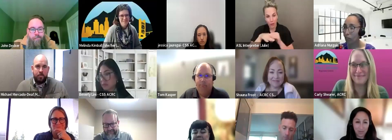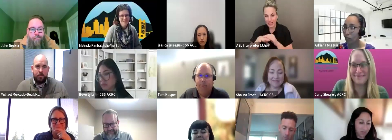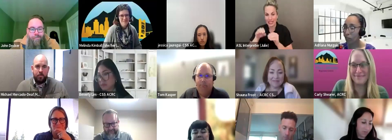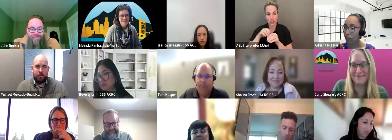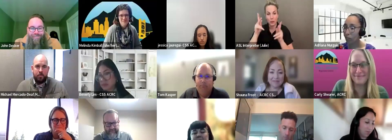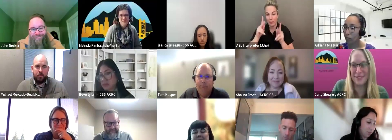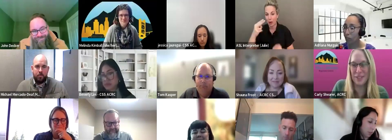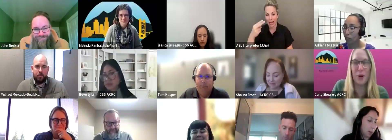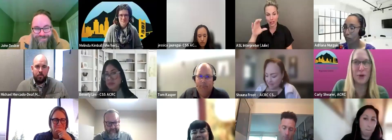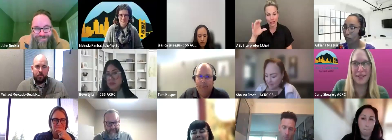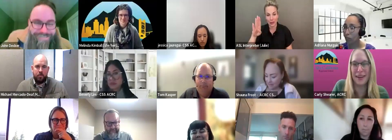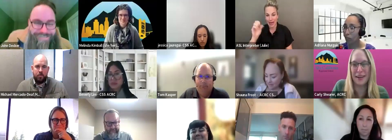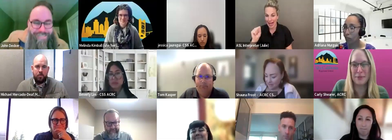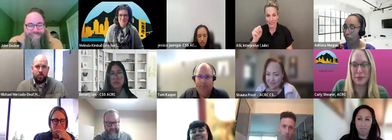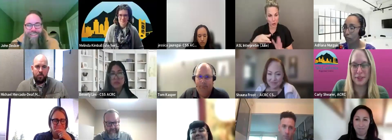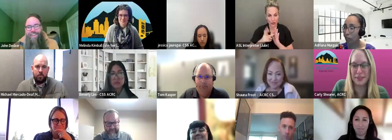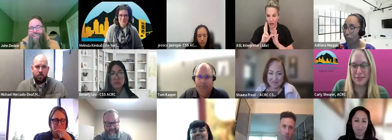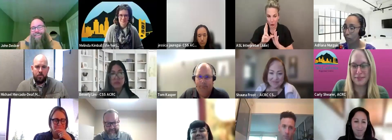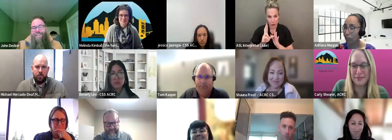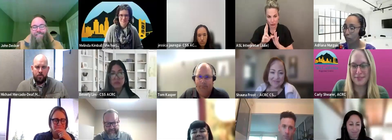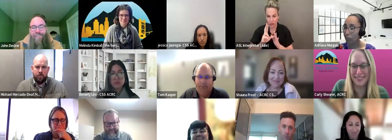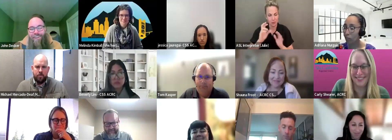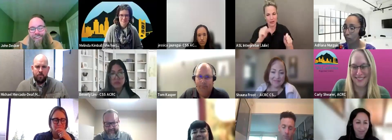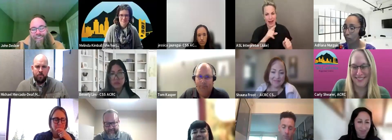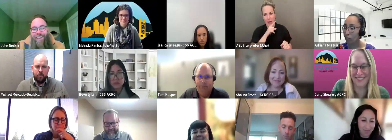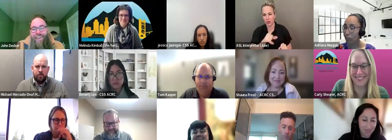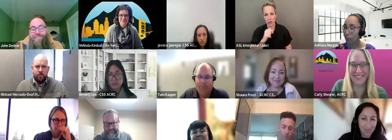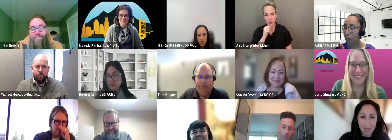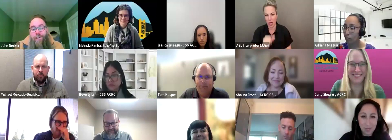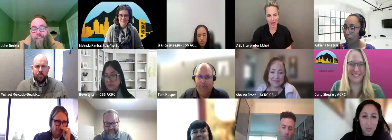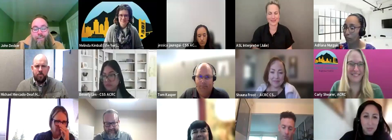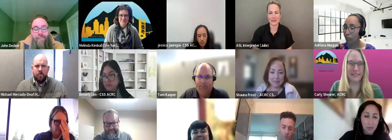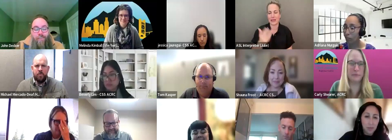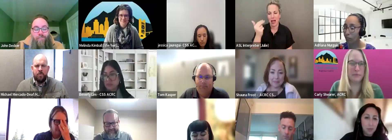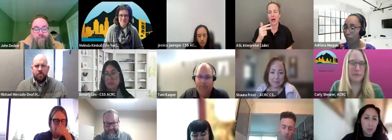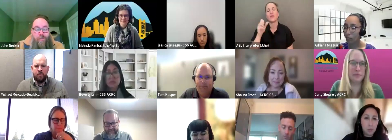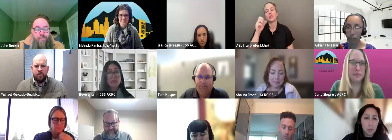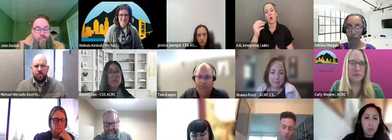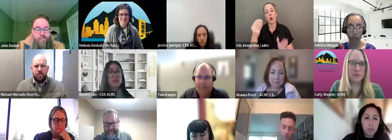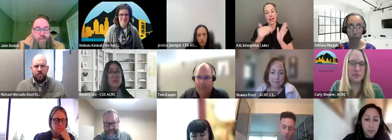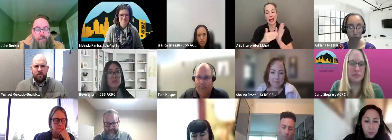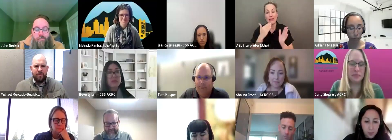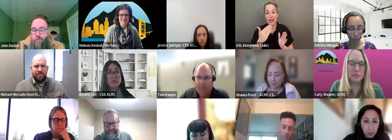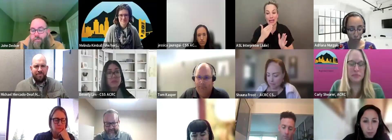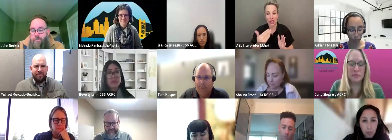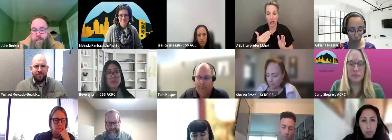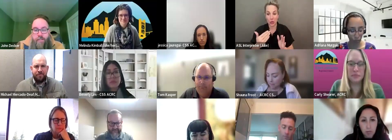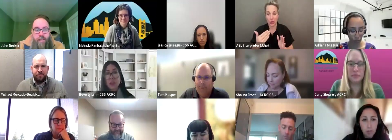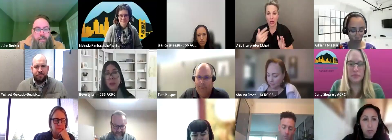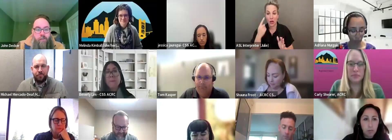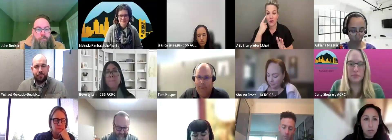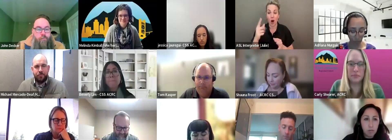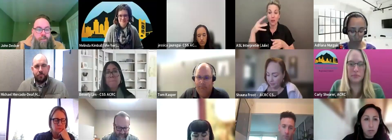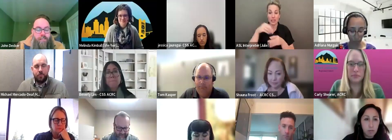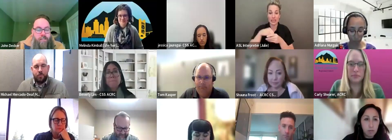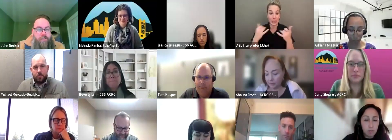Right. Totally. Yeah, absolutely. Right on. Hey, so again, thank you so much, folks, for participating